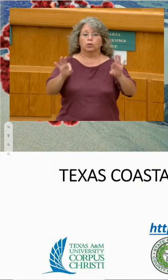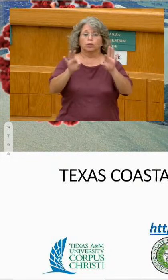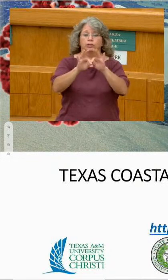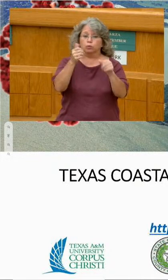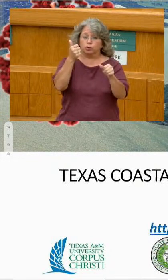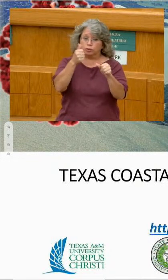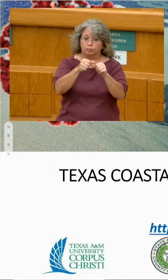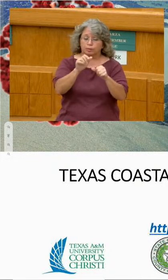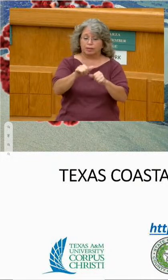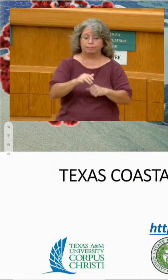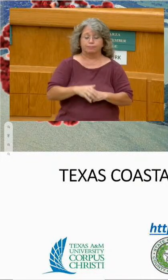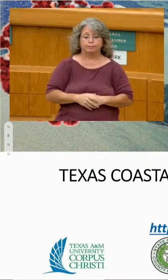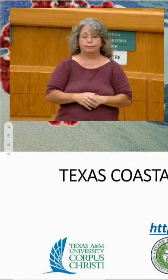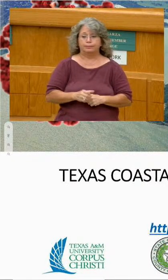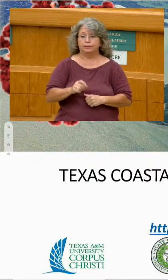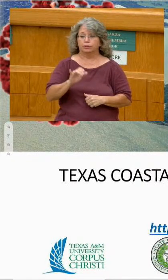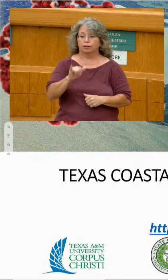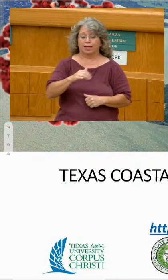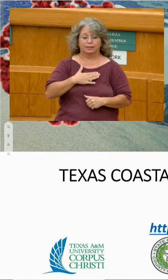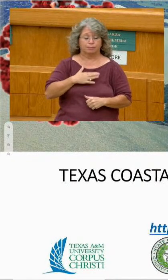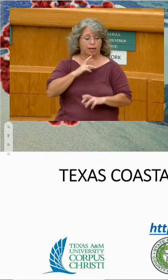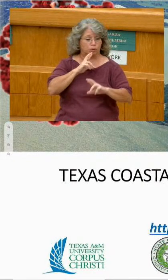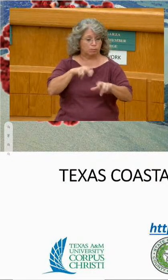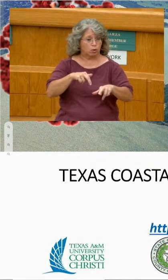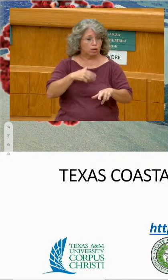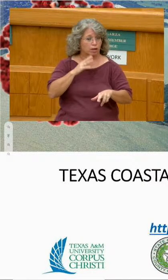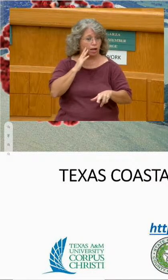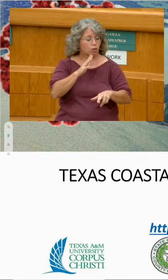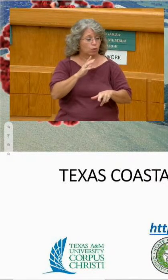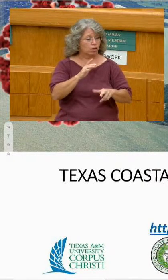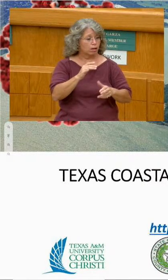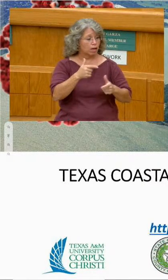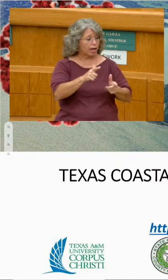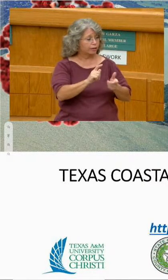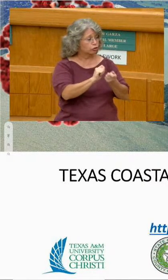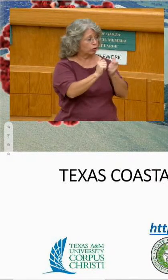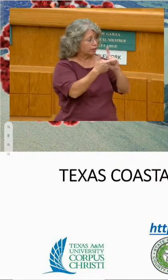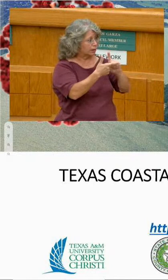And that's a report. We'll go to the translation and then take some questions.